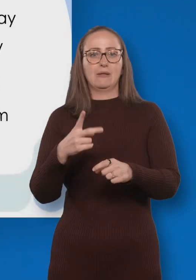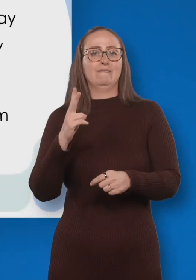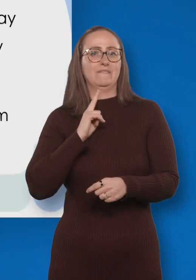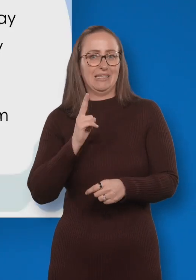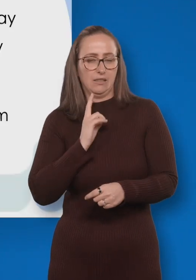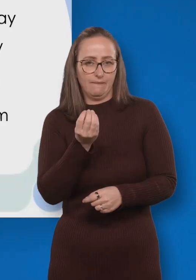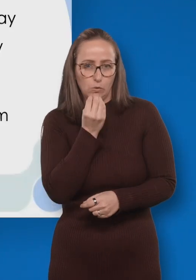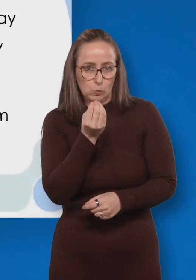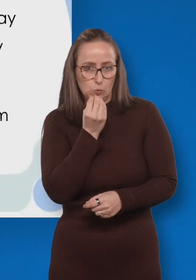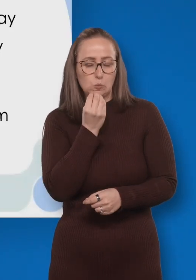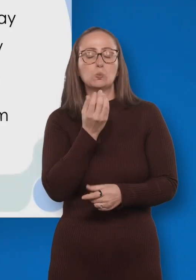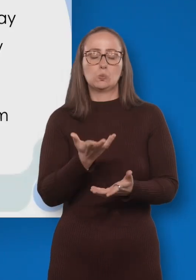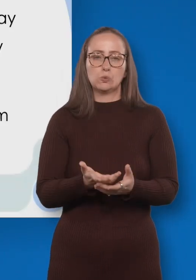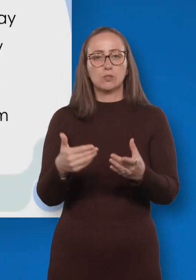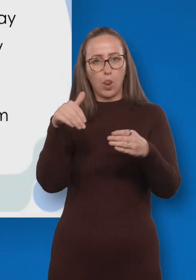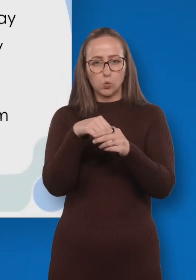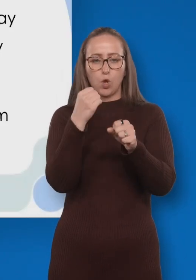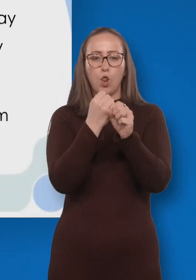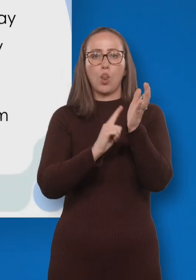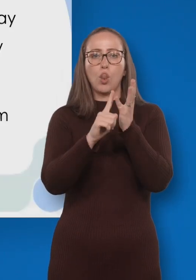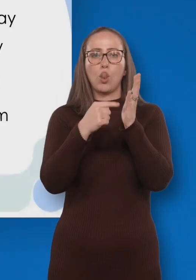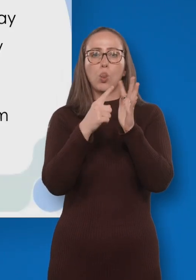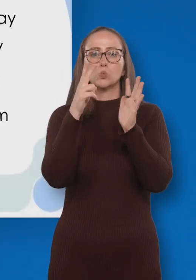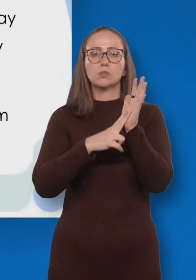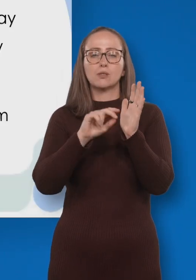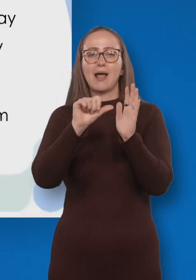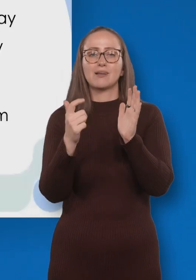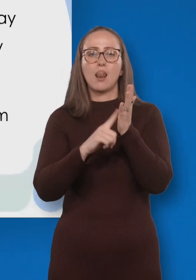catering, and including gluten and lactose-free options.